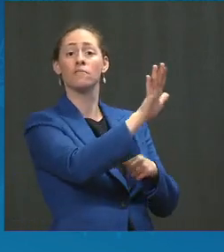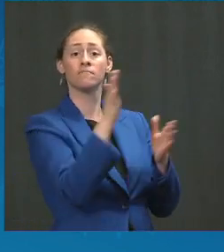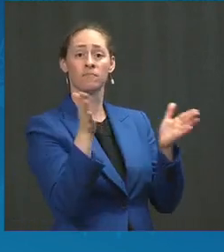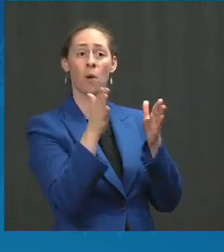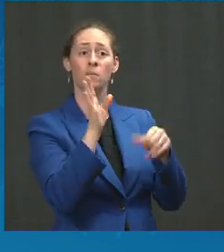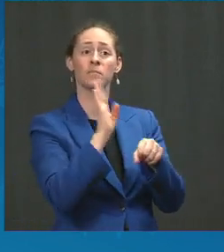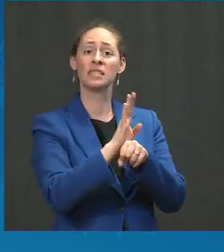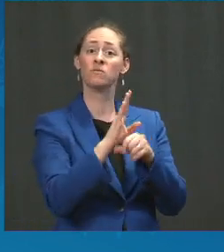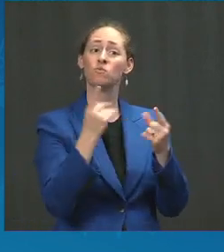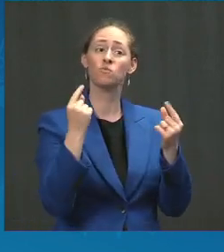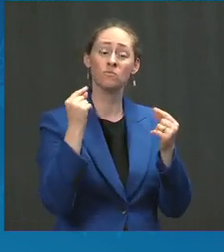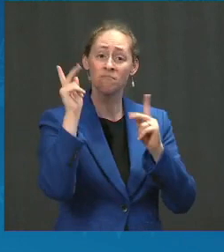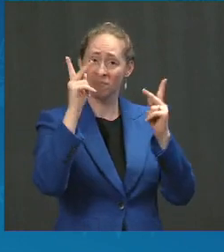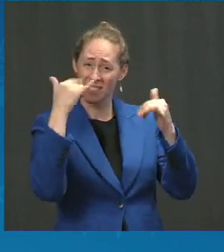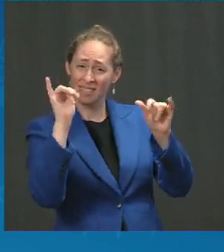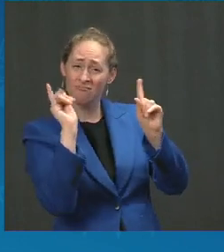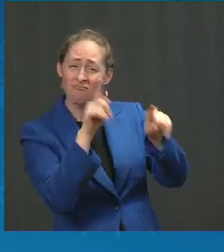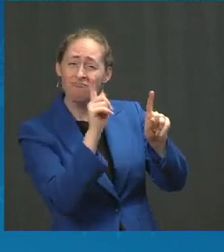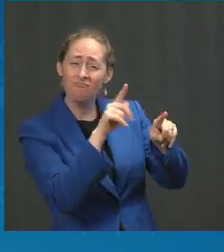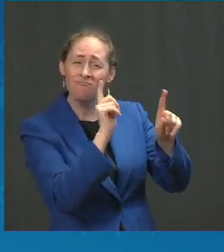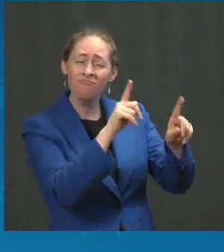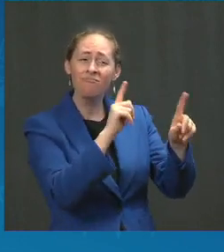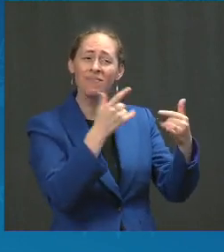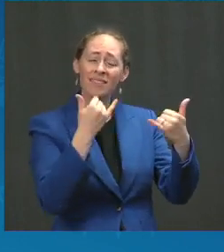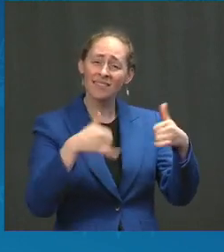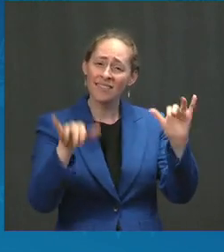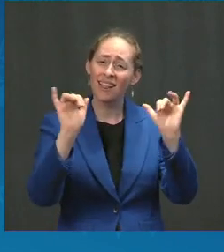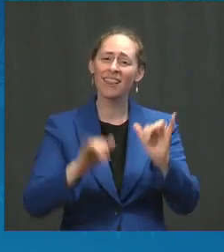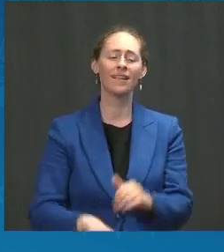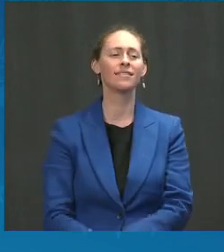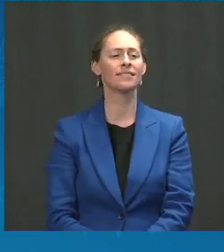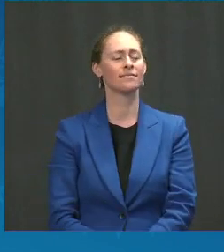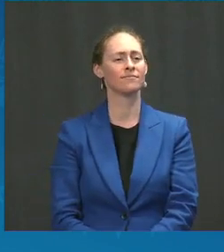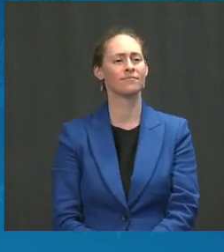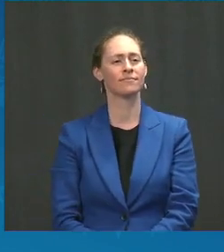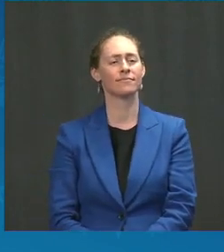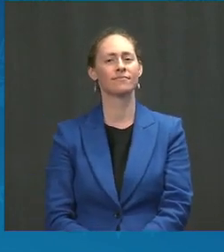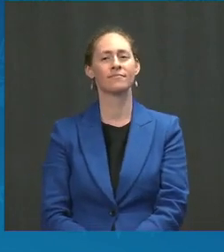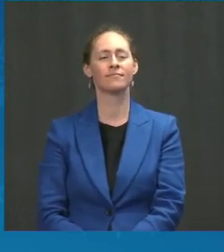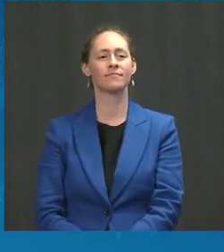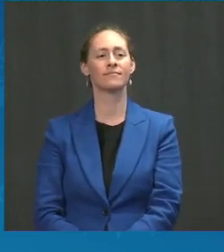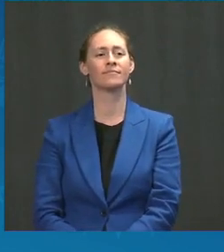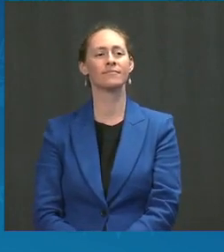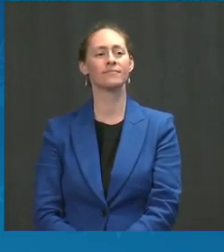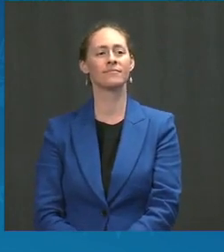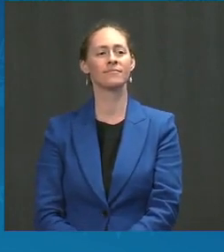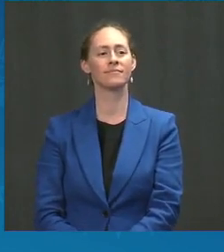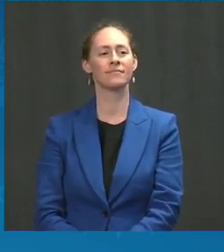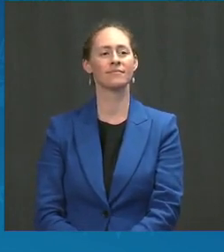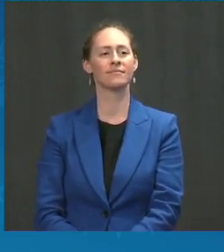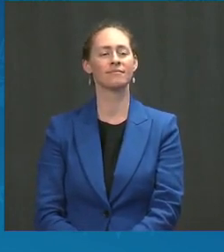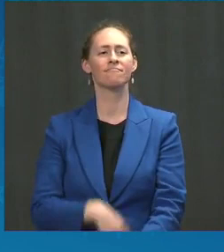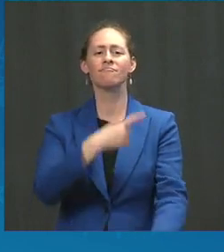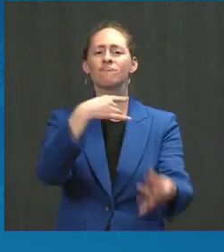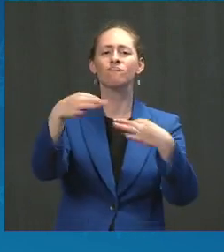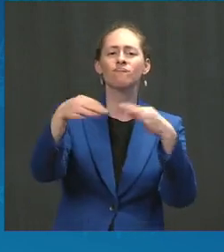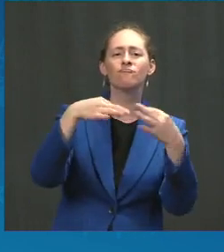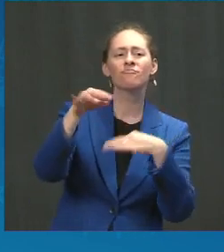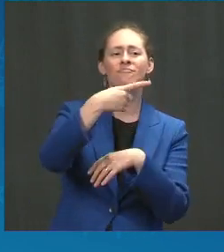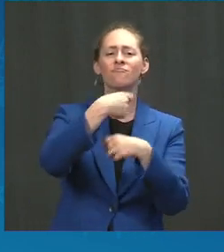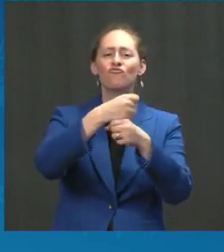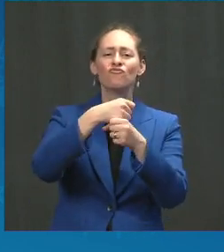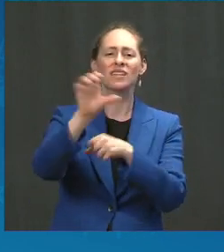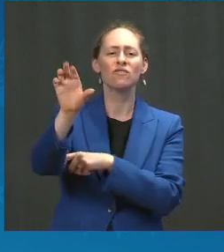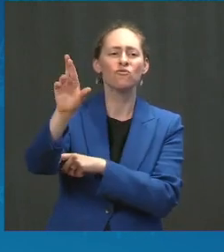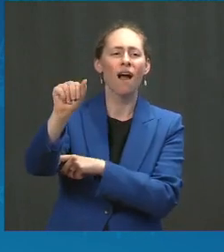go. And she would talk about their craft, and she would talk about, then by extension, their dreams and their